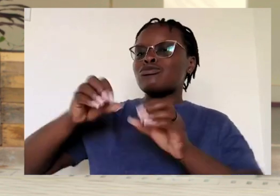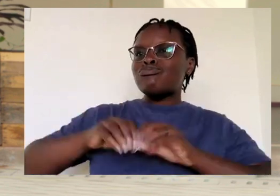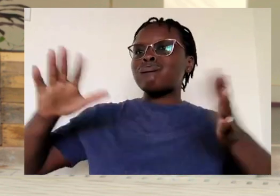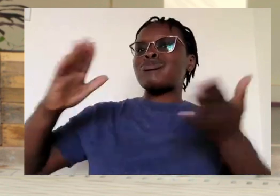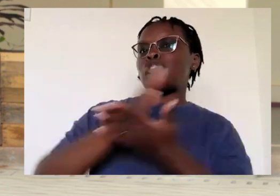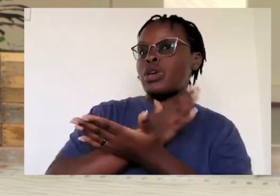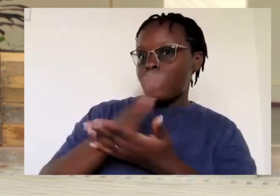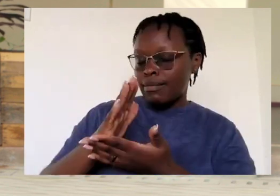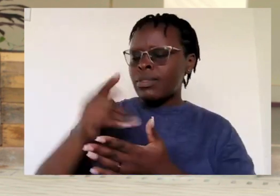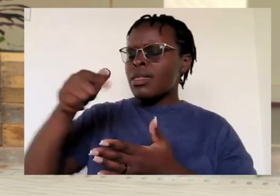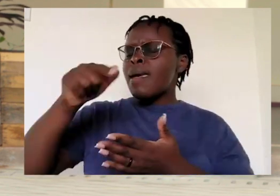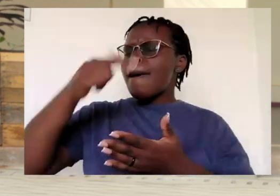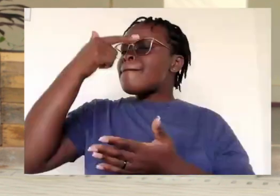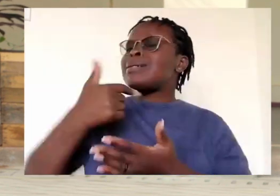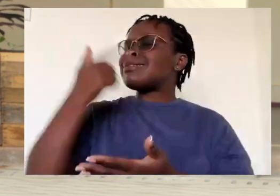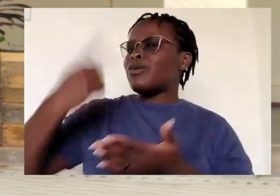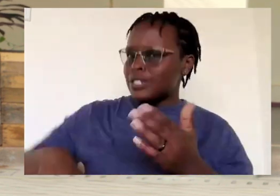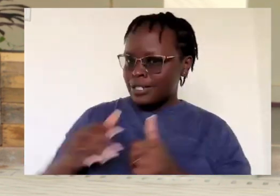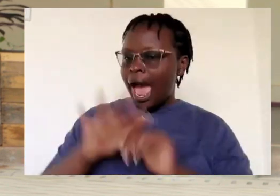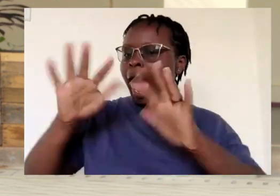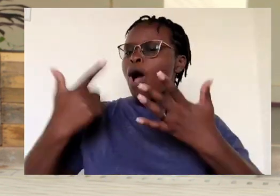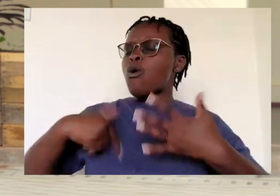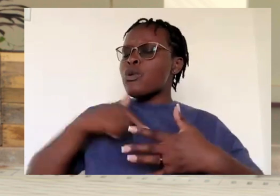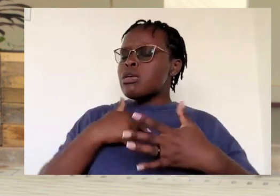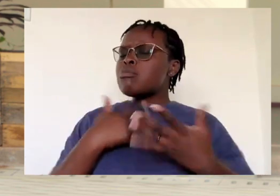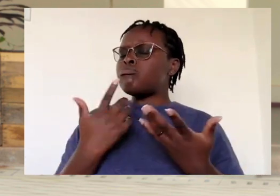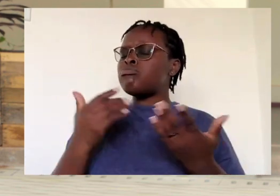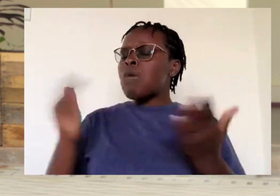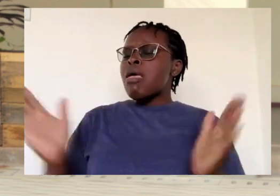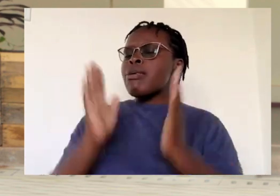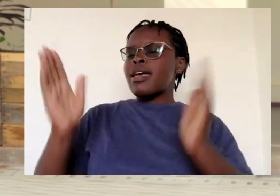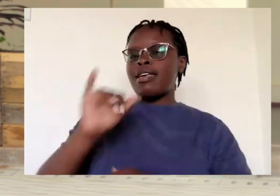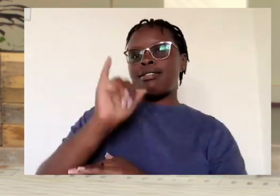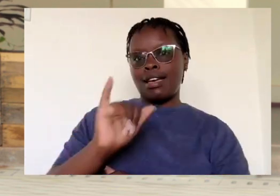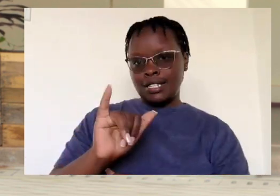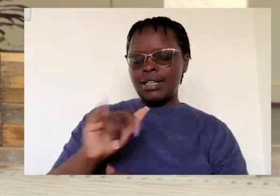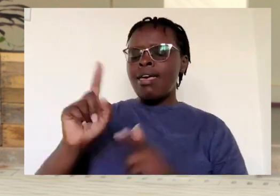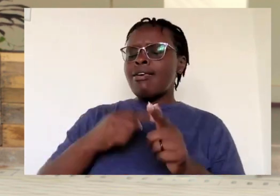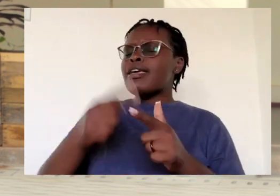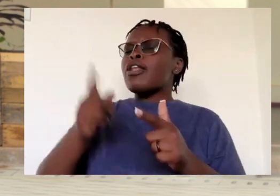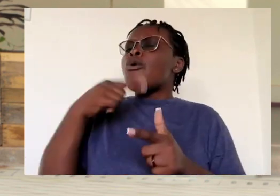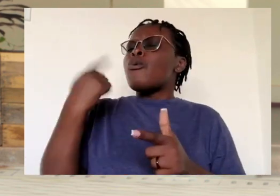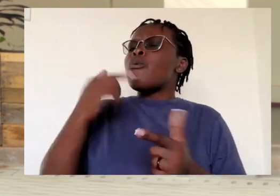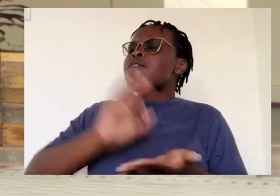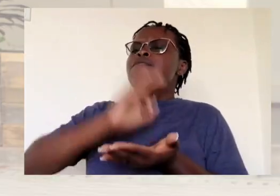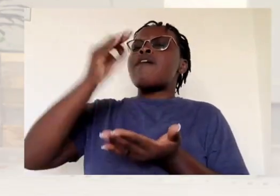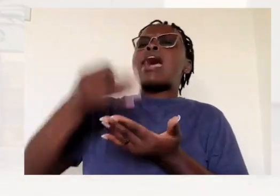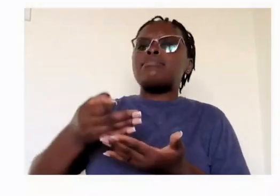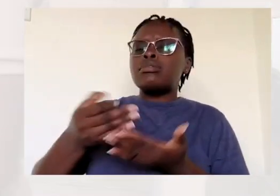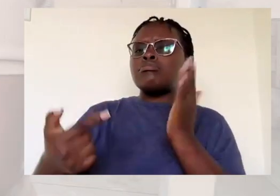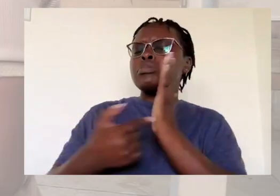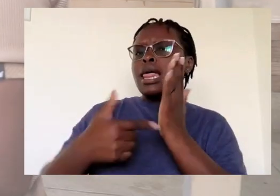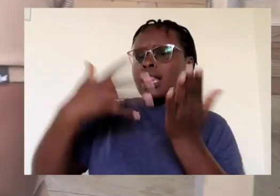resource mobilization as well as partnerships. What does the policy say? How can we cultivate partnerships? And also, who is funding EdTech learning in